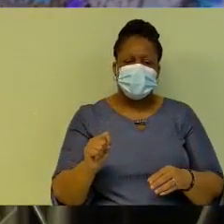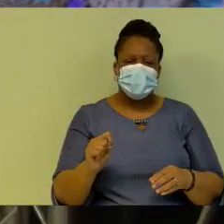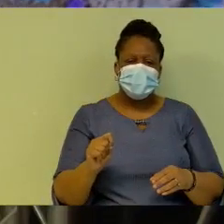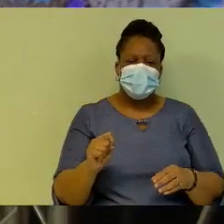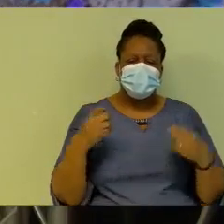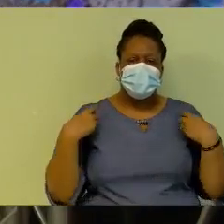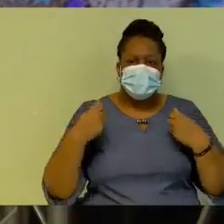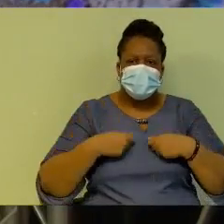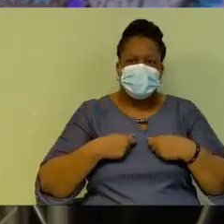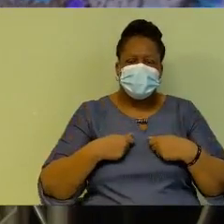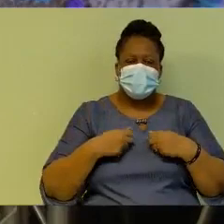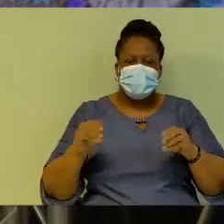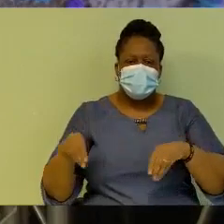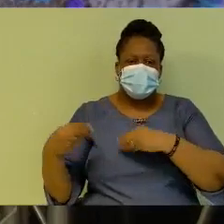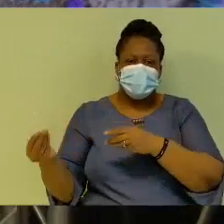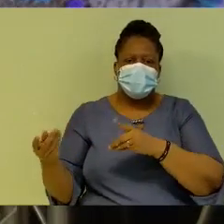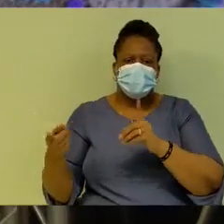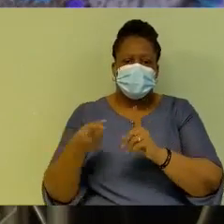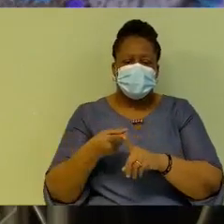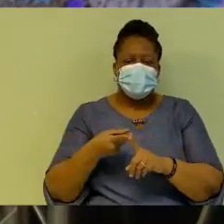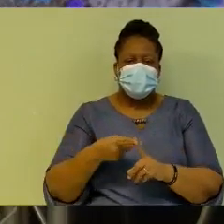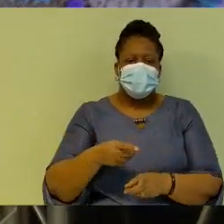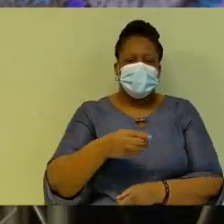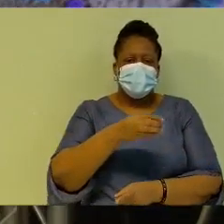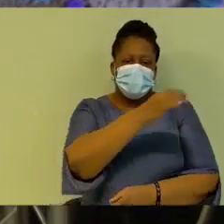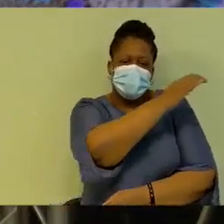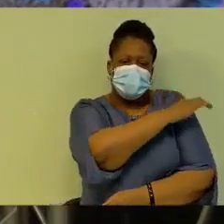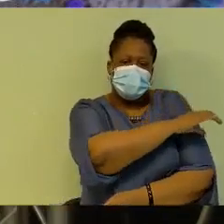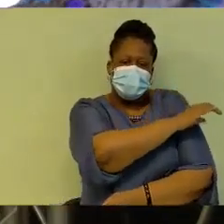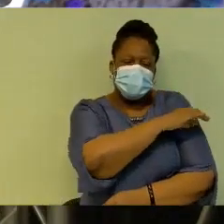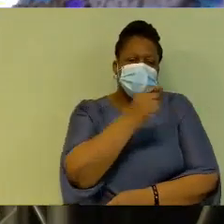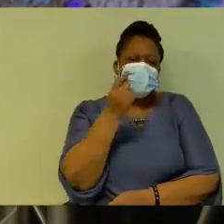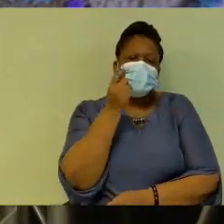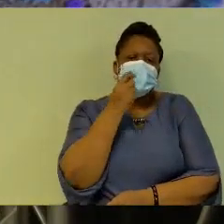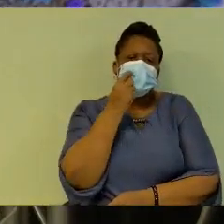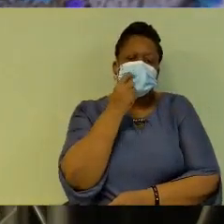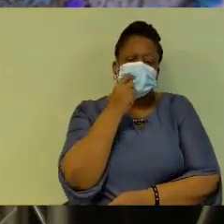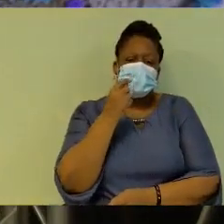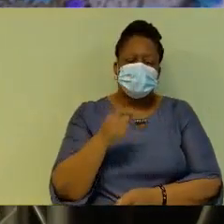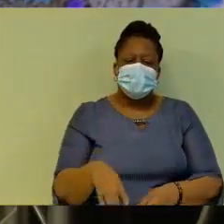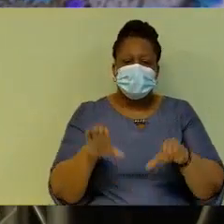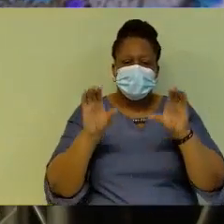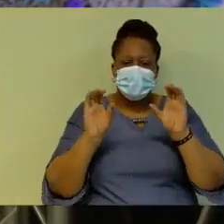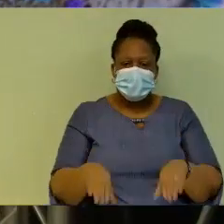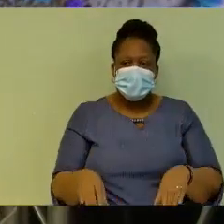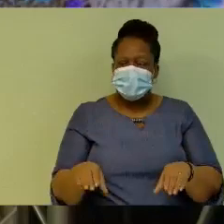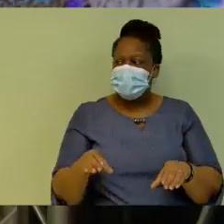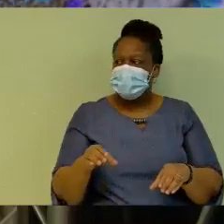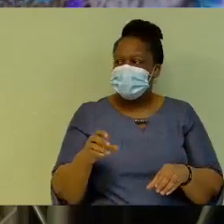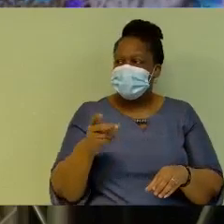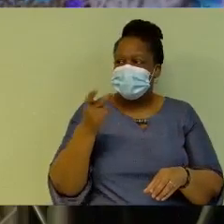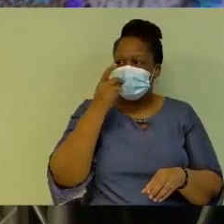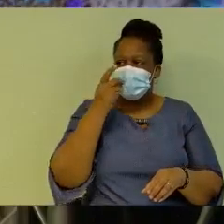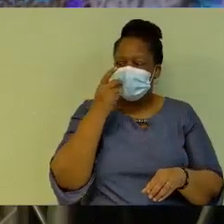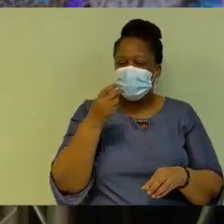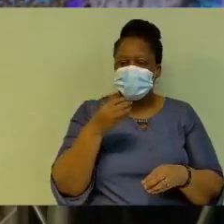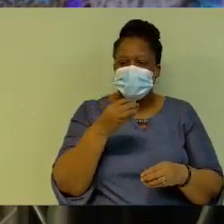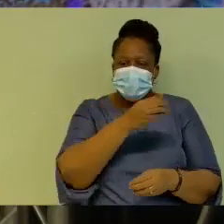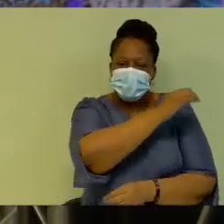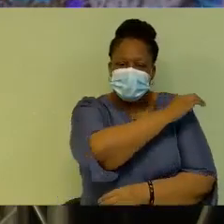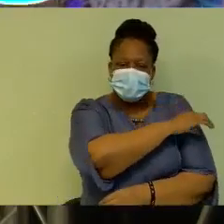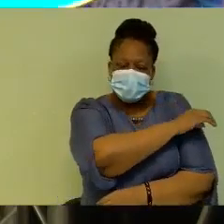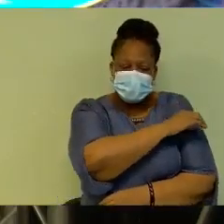clinic, or are they just for the hospital? Can the dental clinics receive some of the PPE supplies in